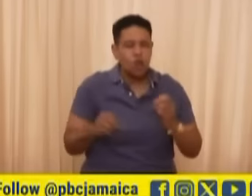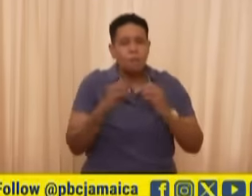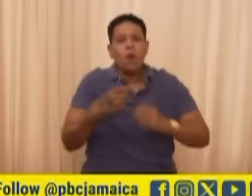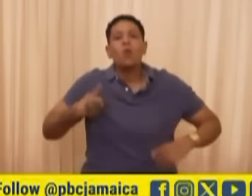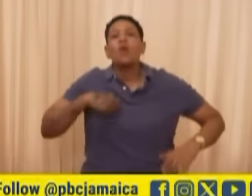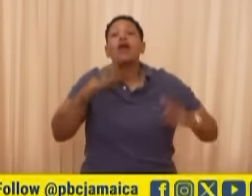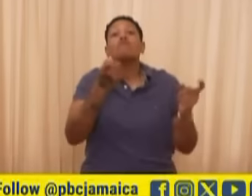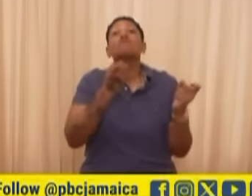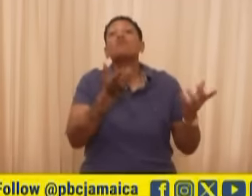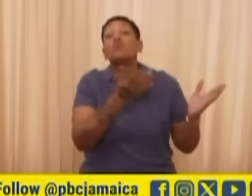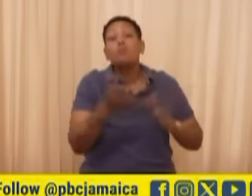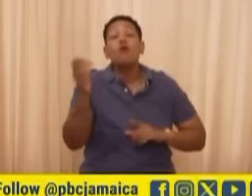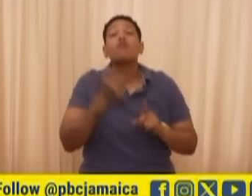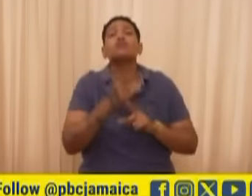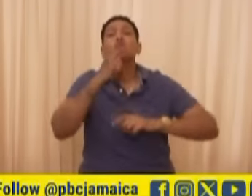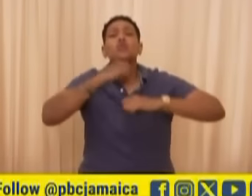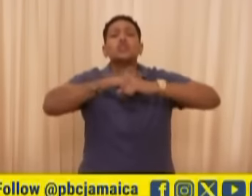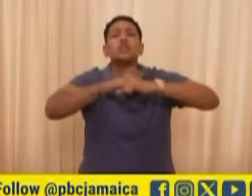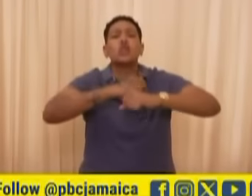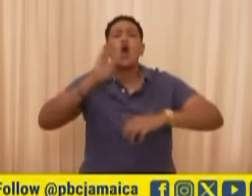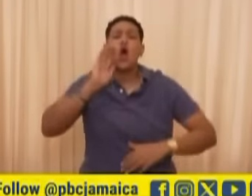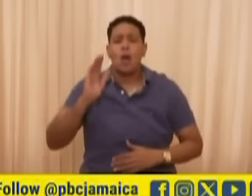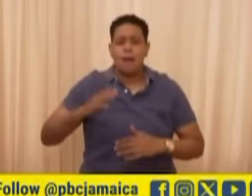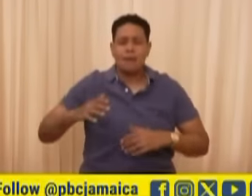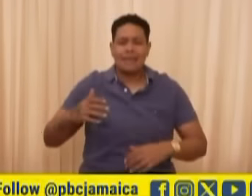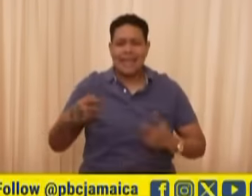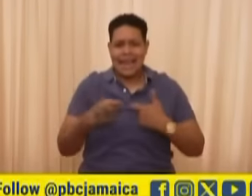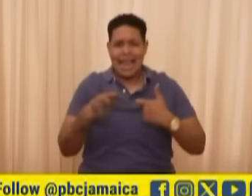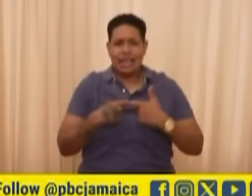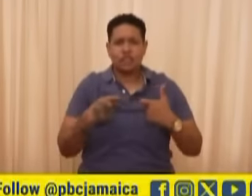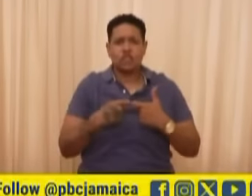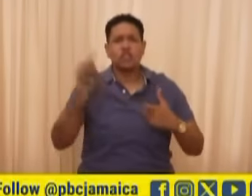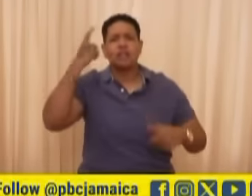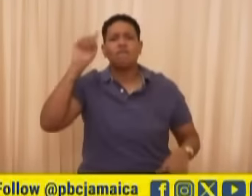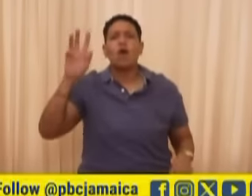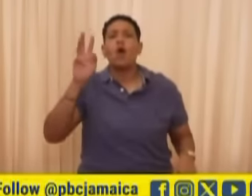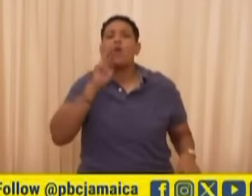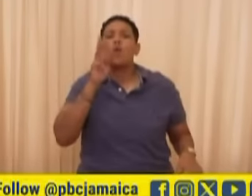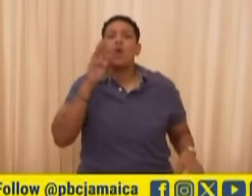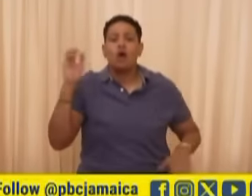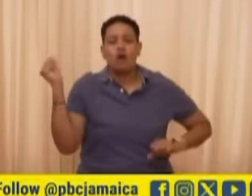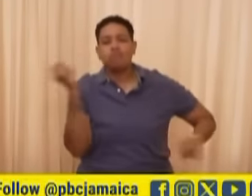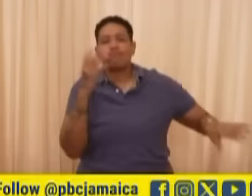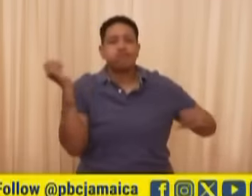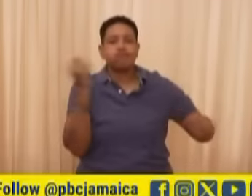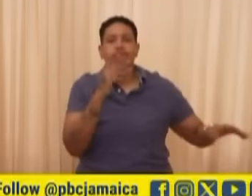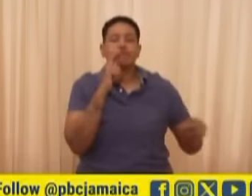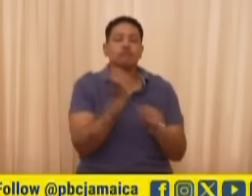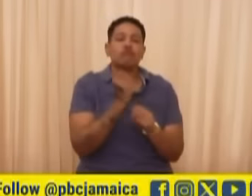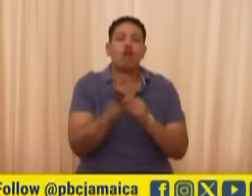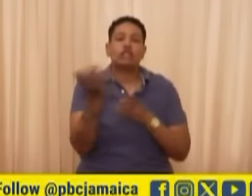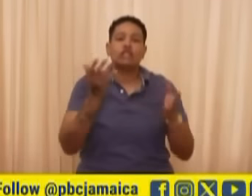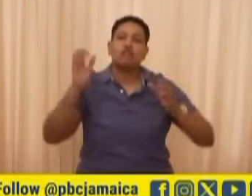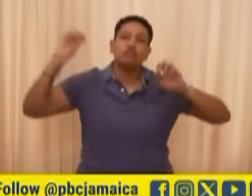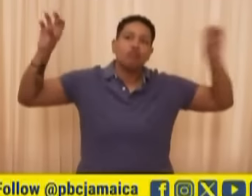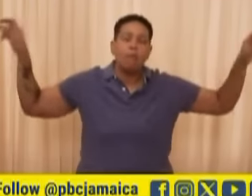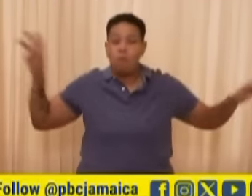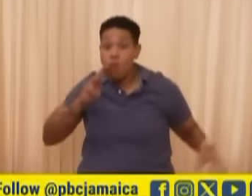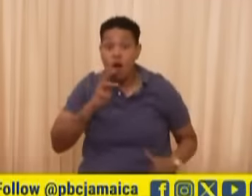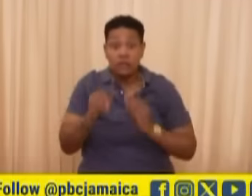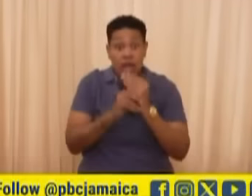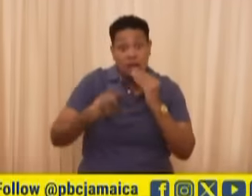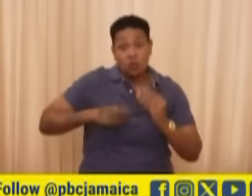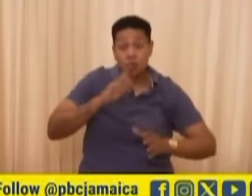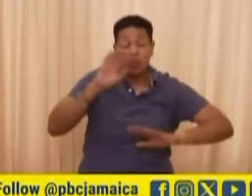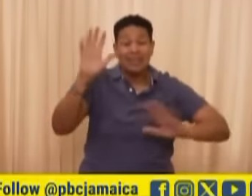have moved to secure power supply additionally for our loading bays, for our trucking services. We have also